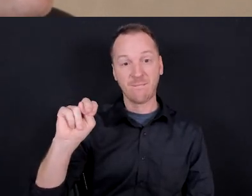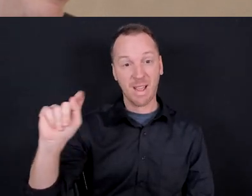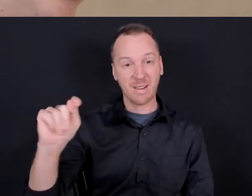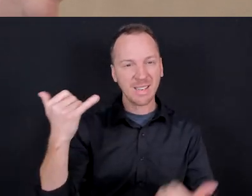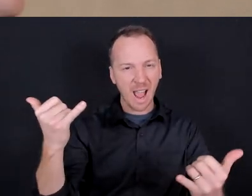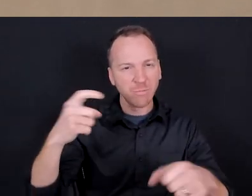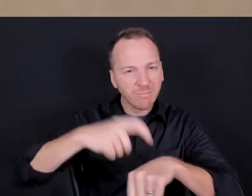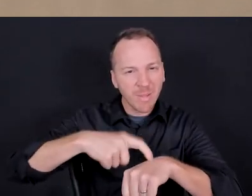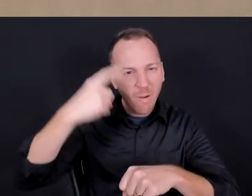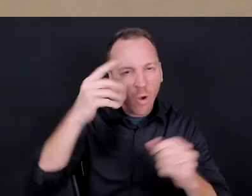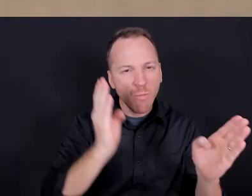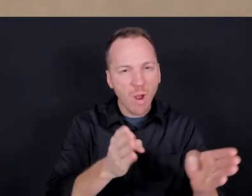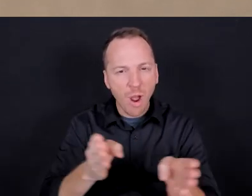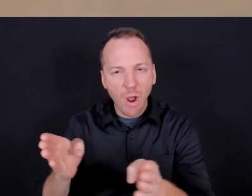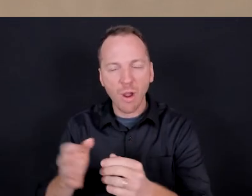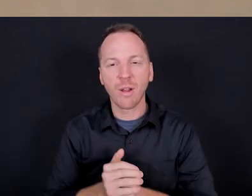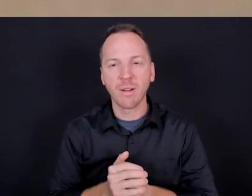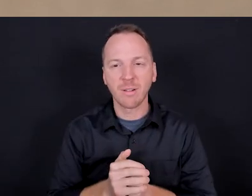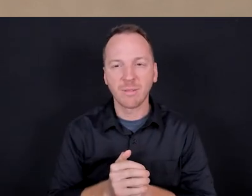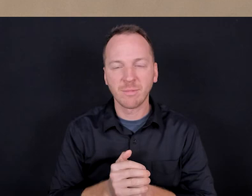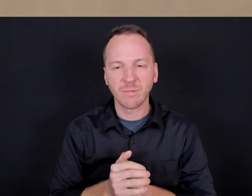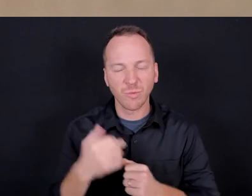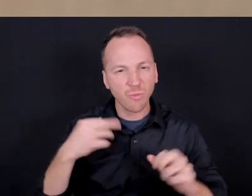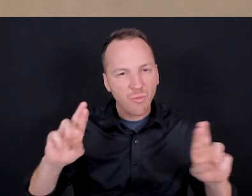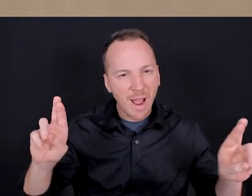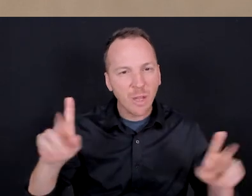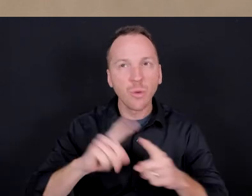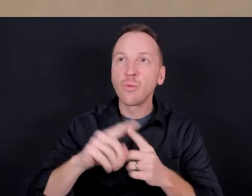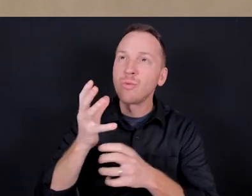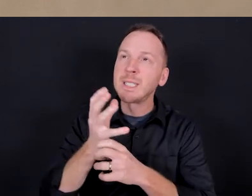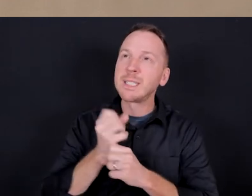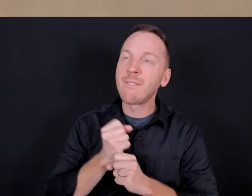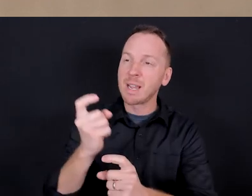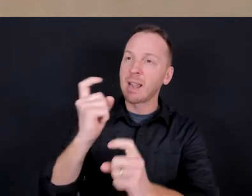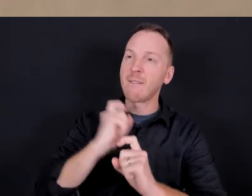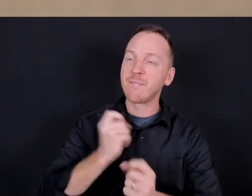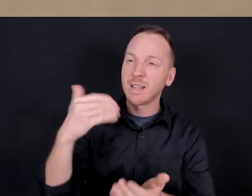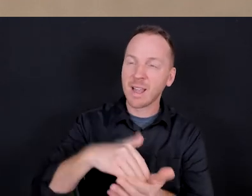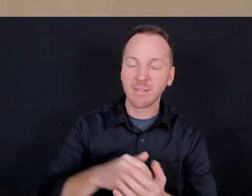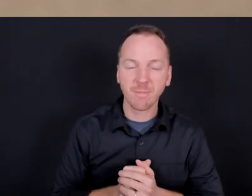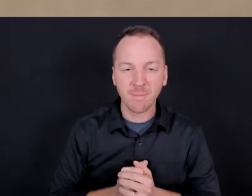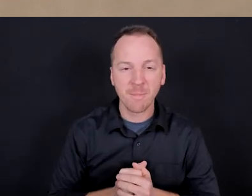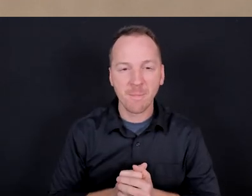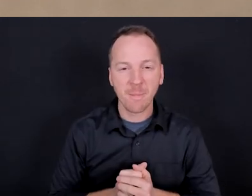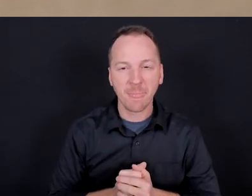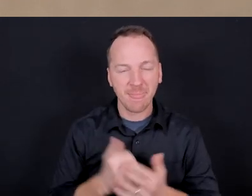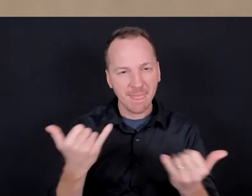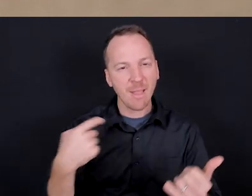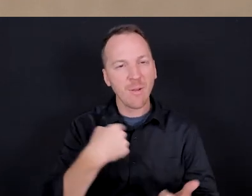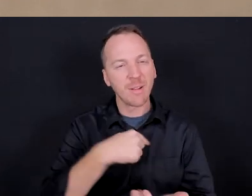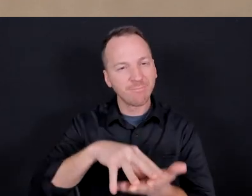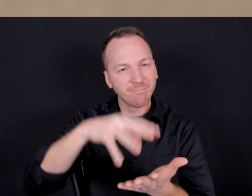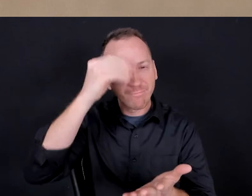of preparation as we prepare to receive this Christmas gift once again, and as we're